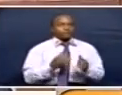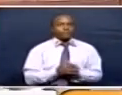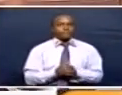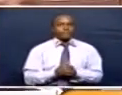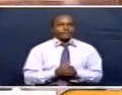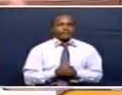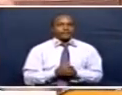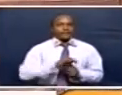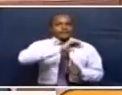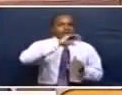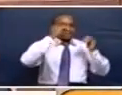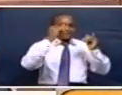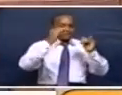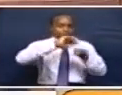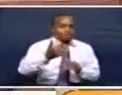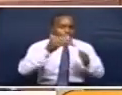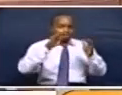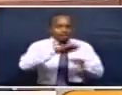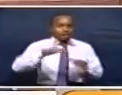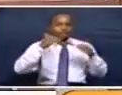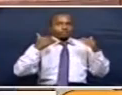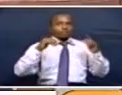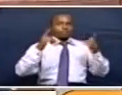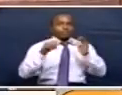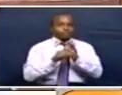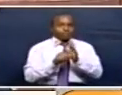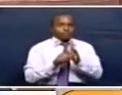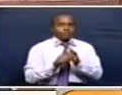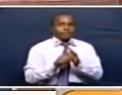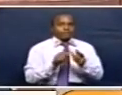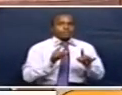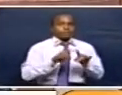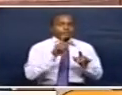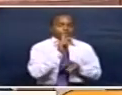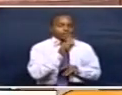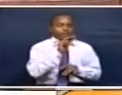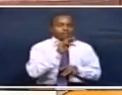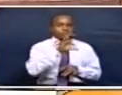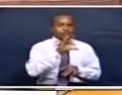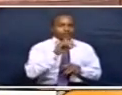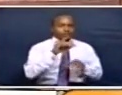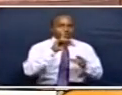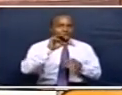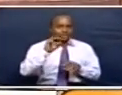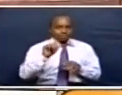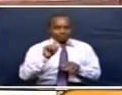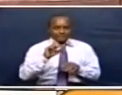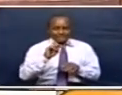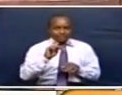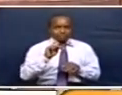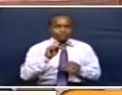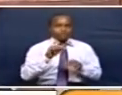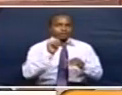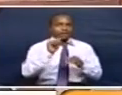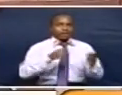Urban areas have a big problem, but also we have desilted the dam. It's called the KMC dam. Right. We've desilted that dam in the river